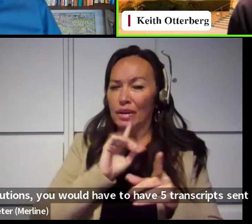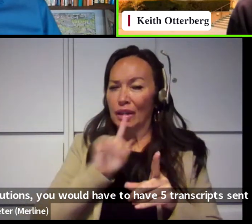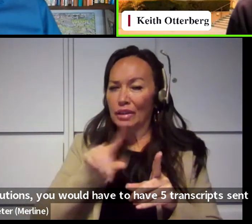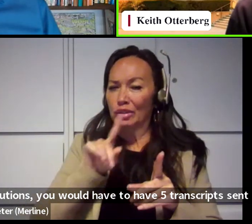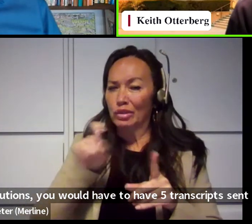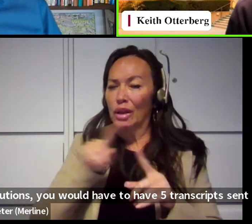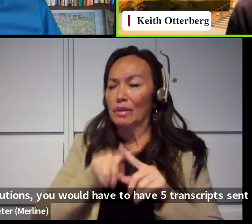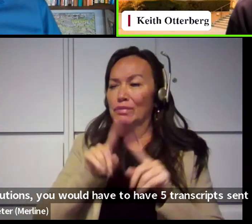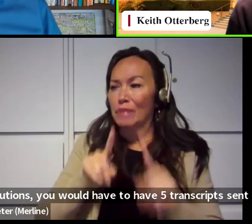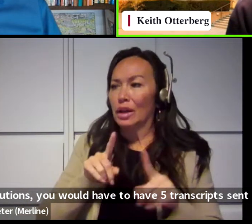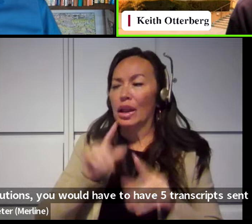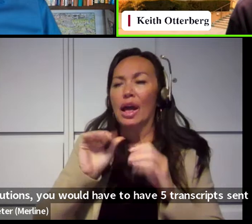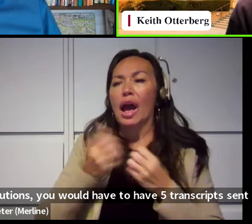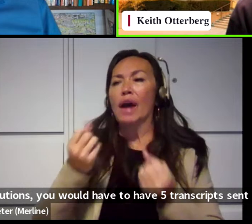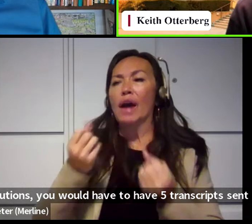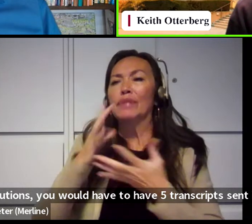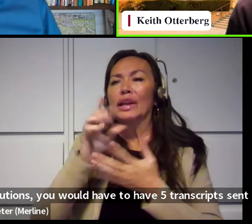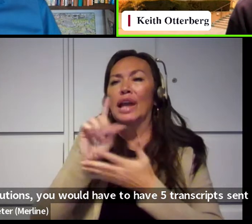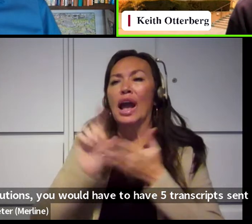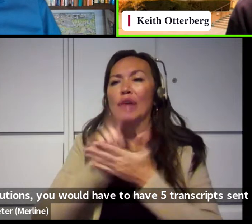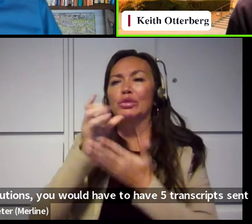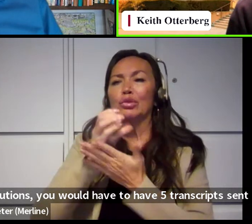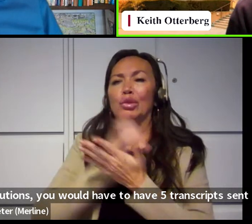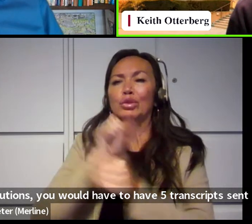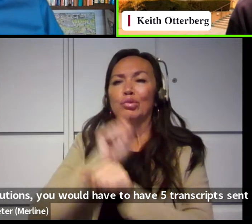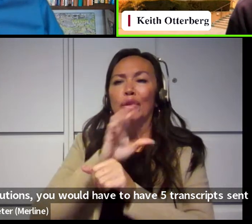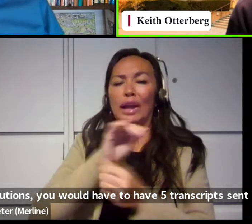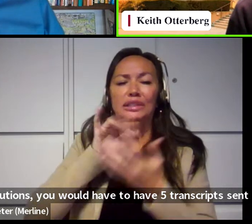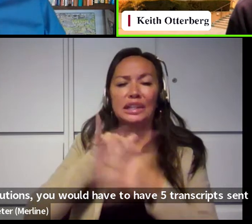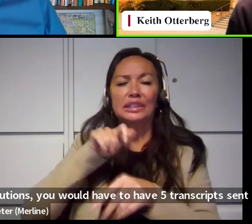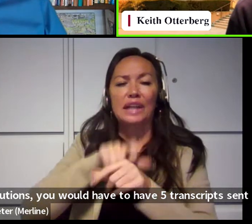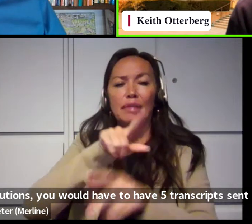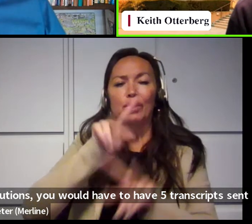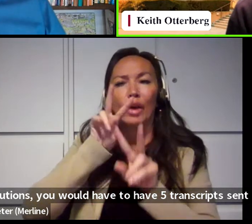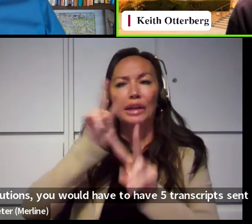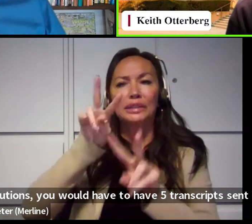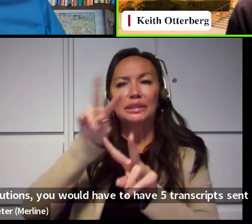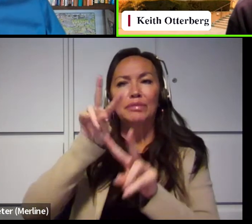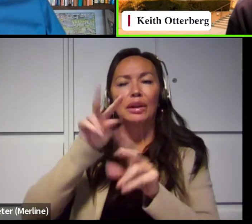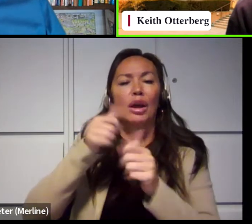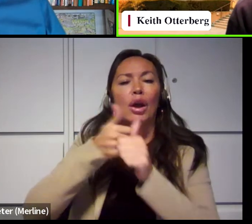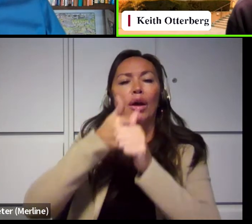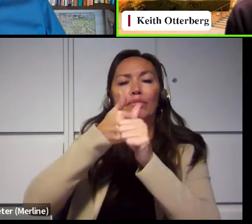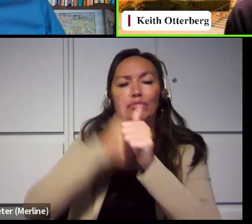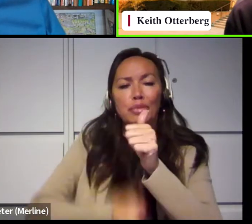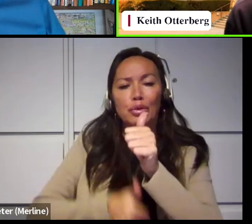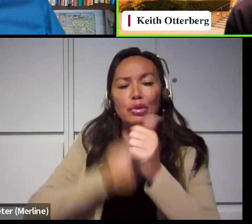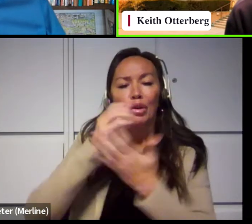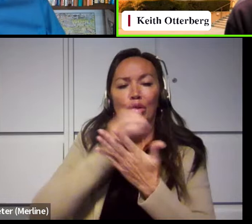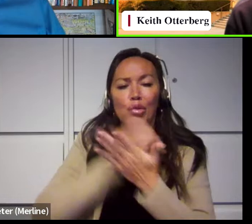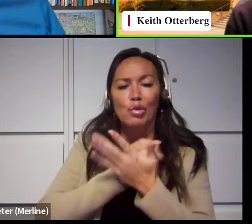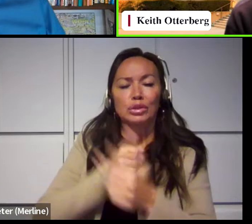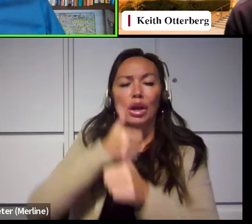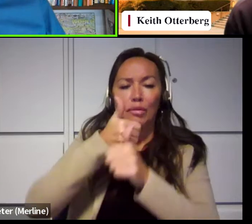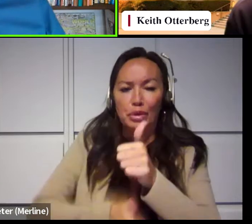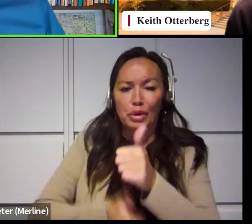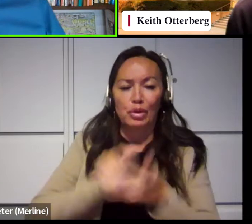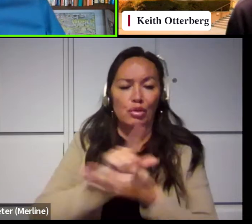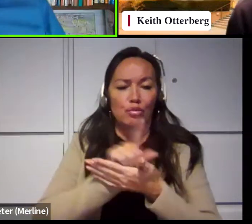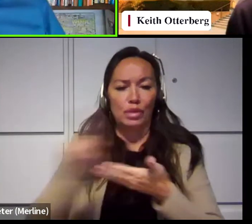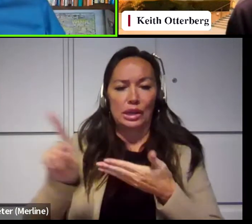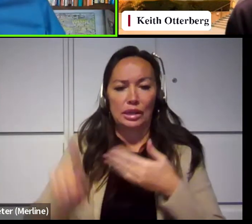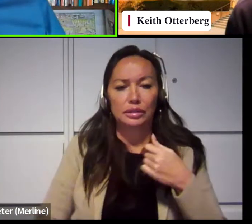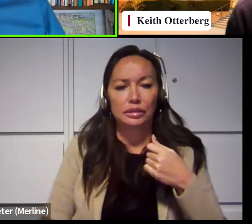bears repeating. How many hours of coursework and study time is anticipated per course per week?